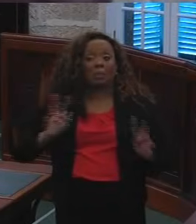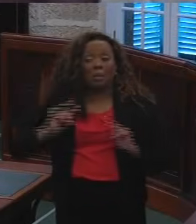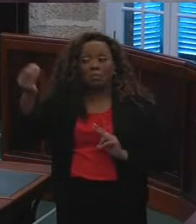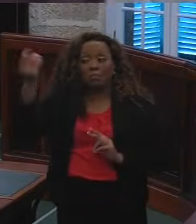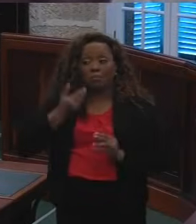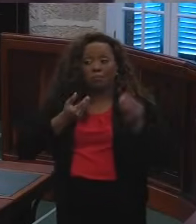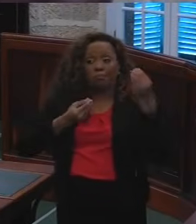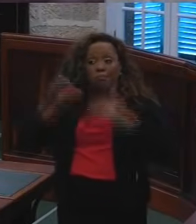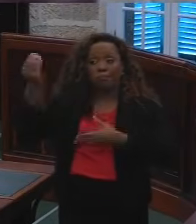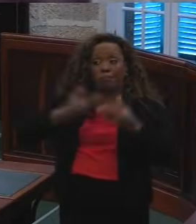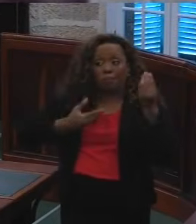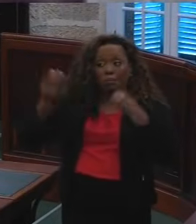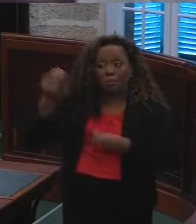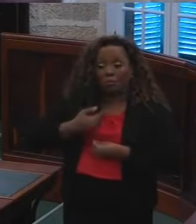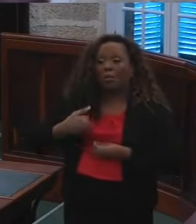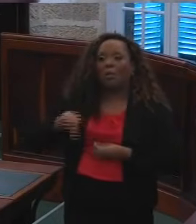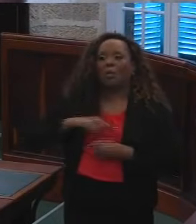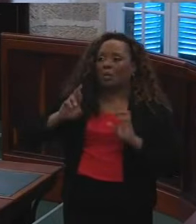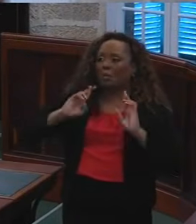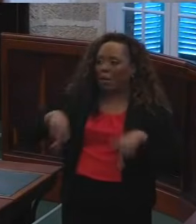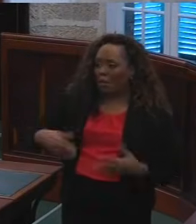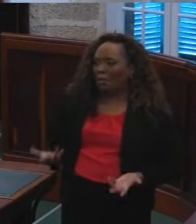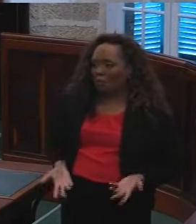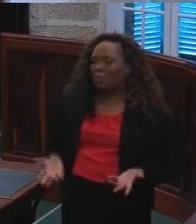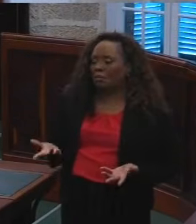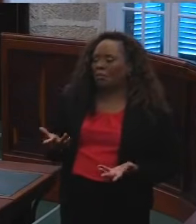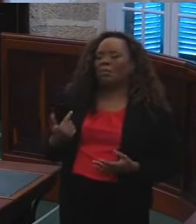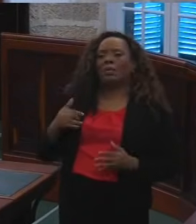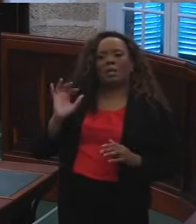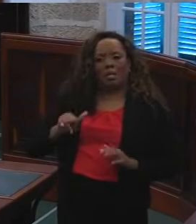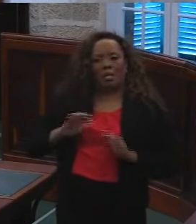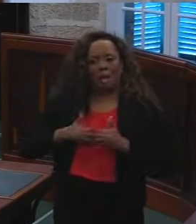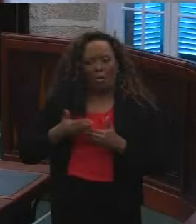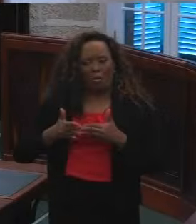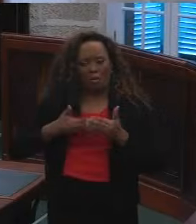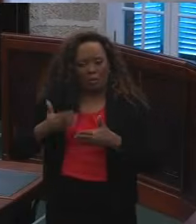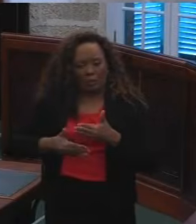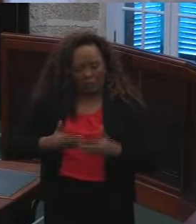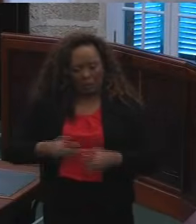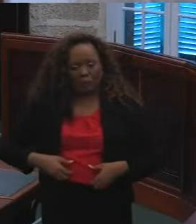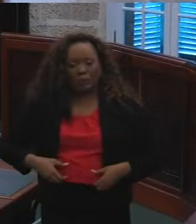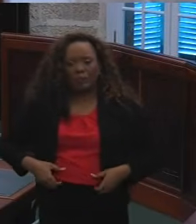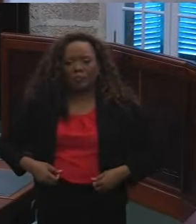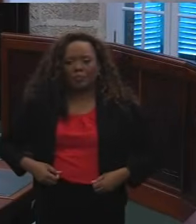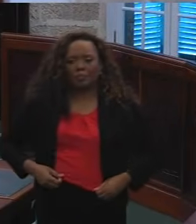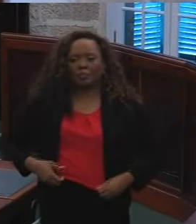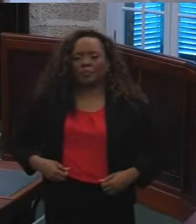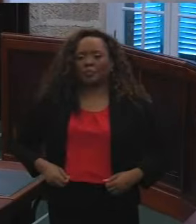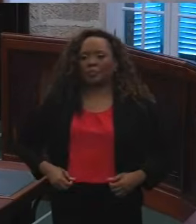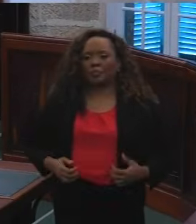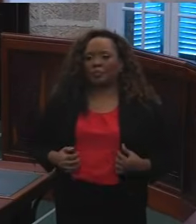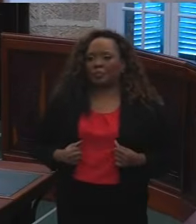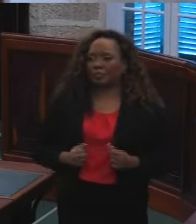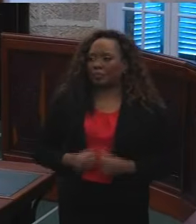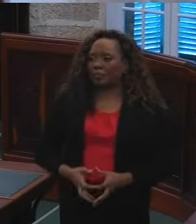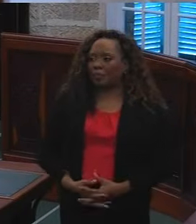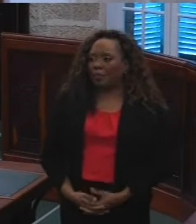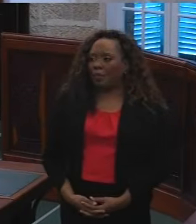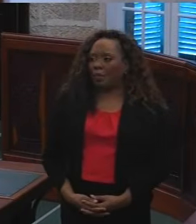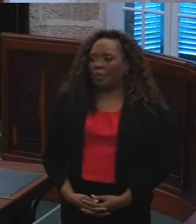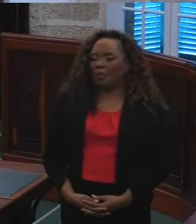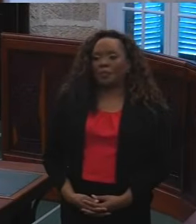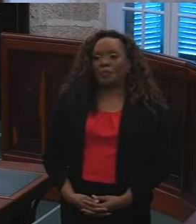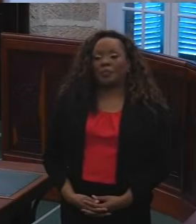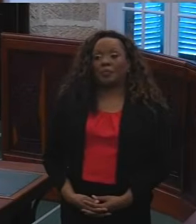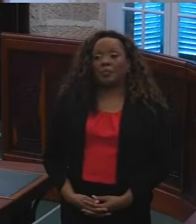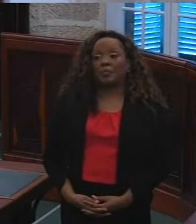then we respond accordingly. It is not the other way around. Mr. Speaker, the care of the older adult in the